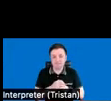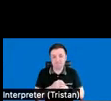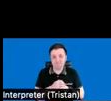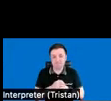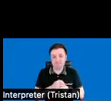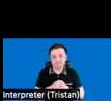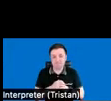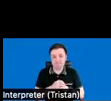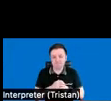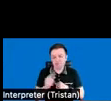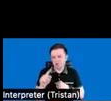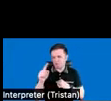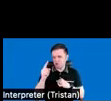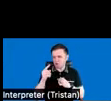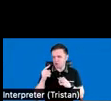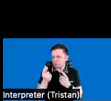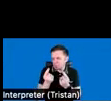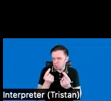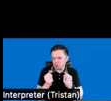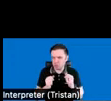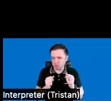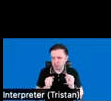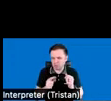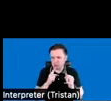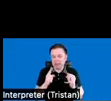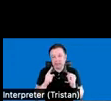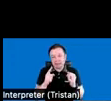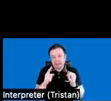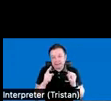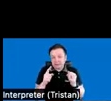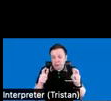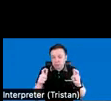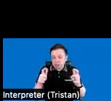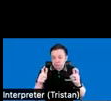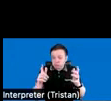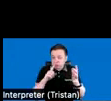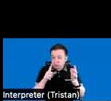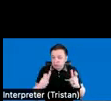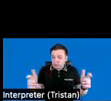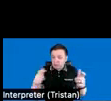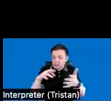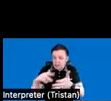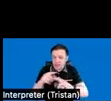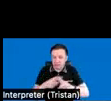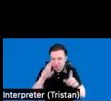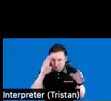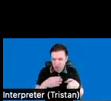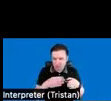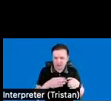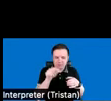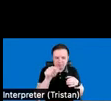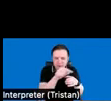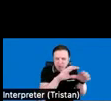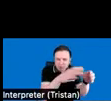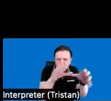As the first step, it's a larger study, but today I'm going to talk a little bit about the first step. We conducted focus groups and interviews. We asked